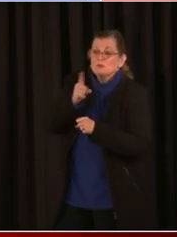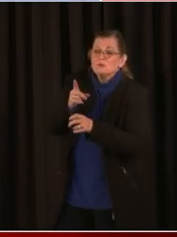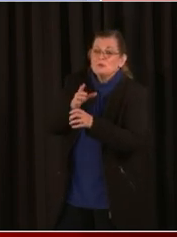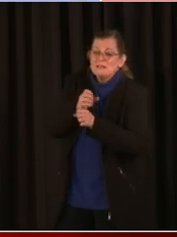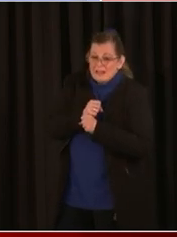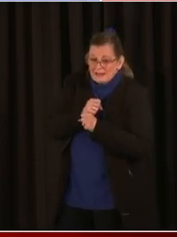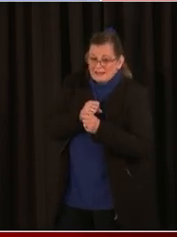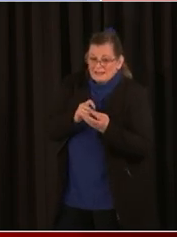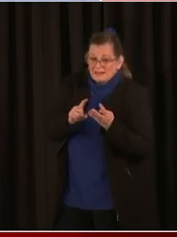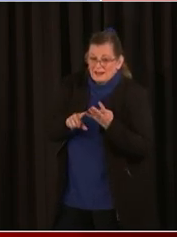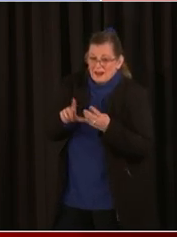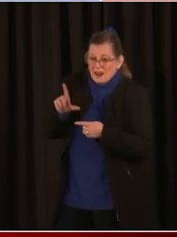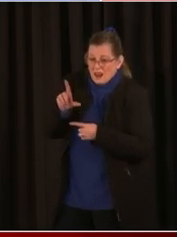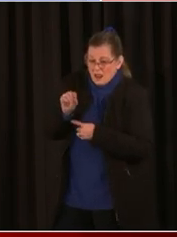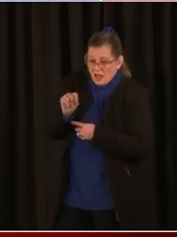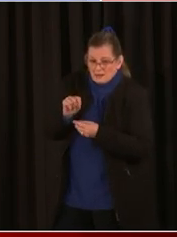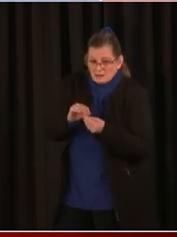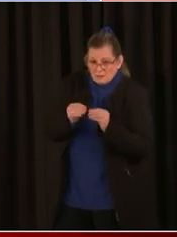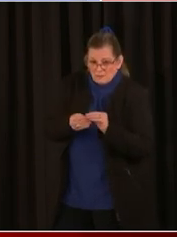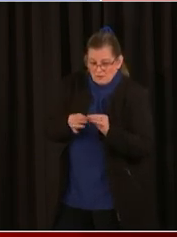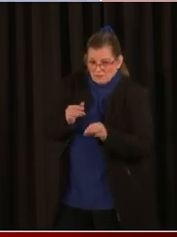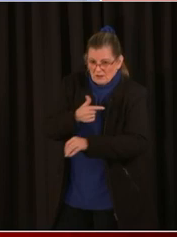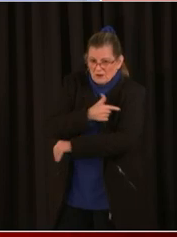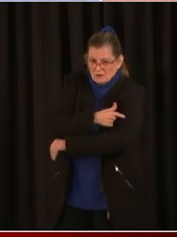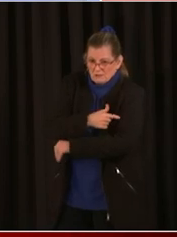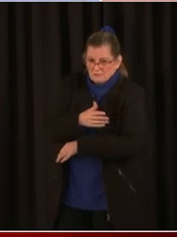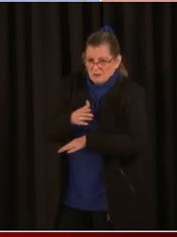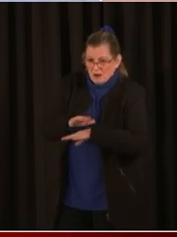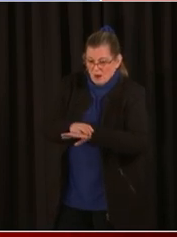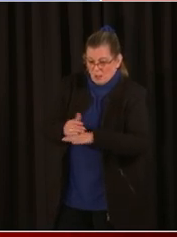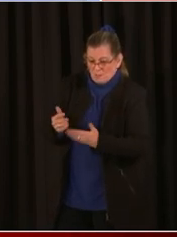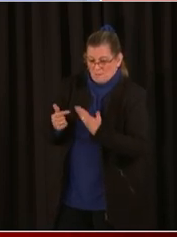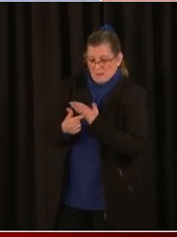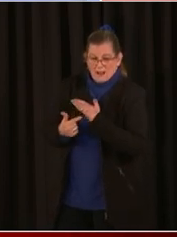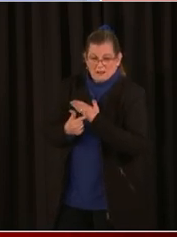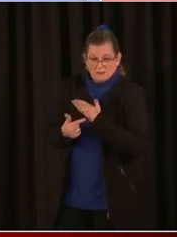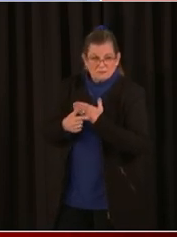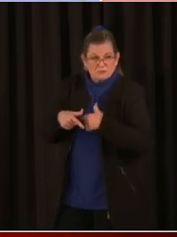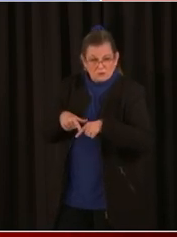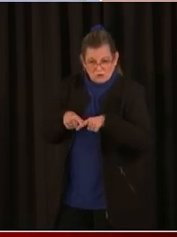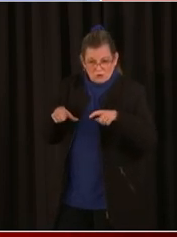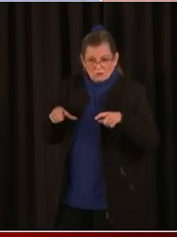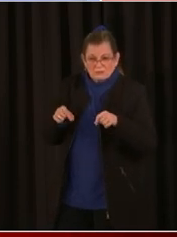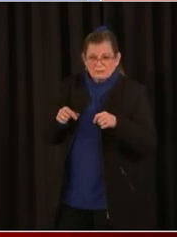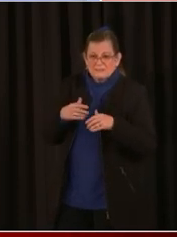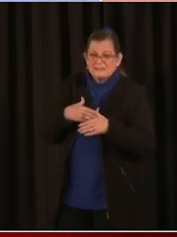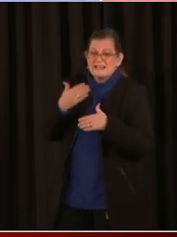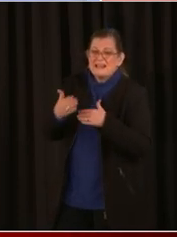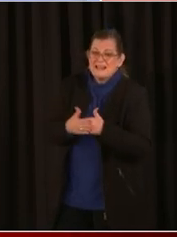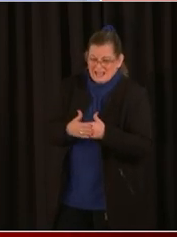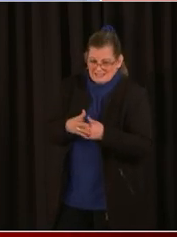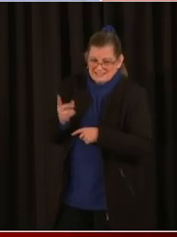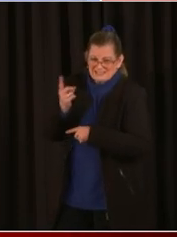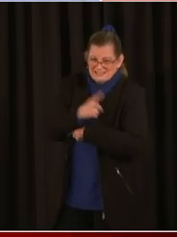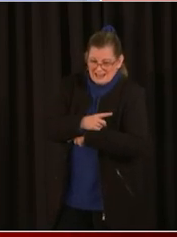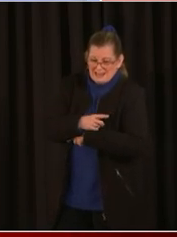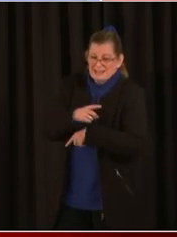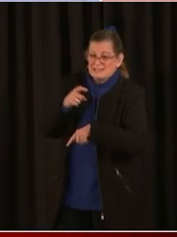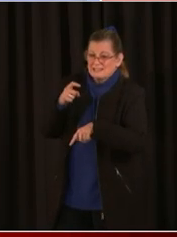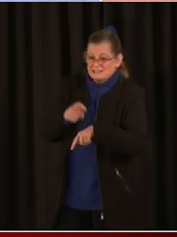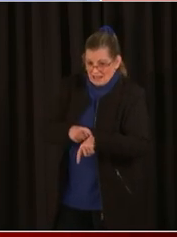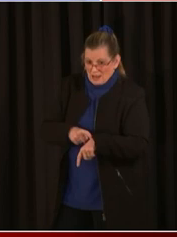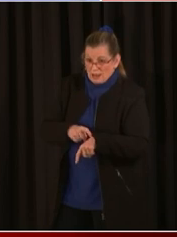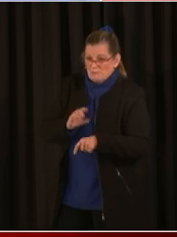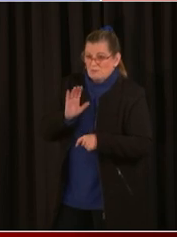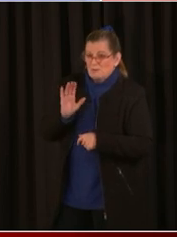number of that vaccine. On the other side of the card is the next day and